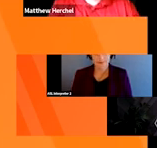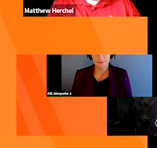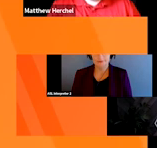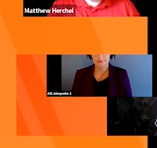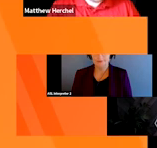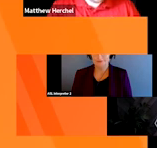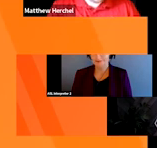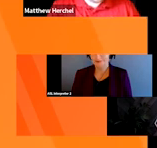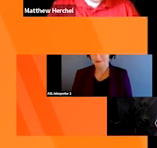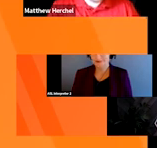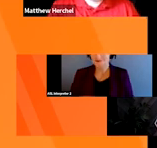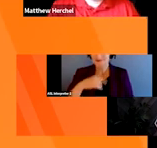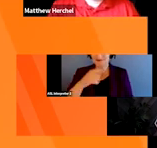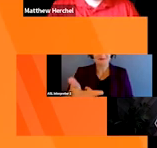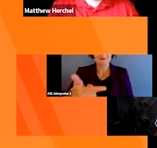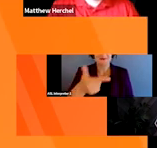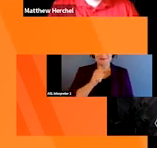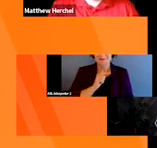here.